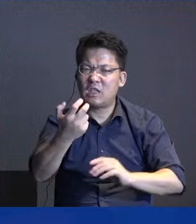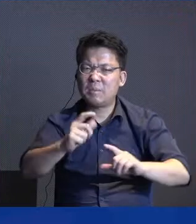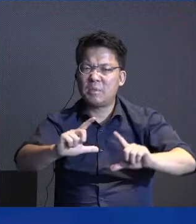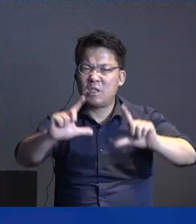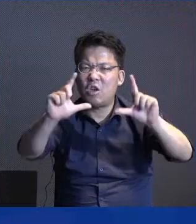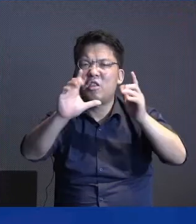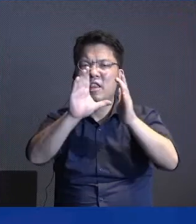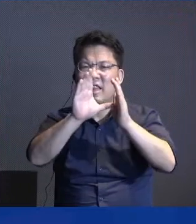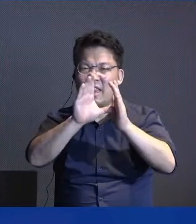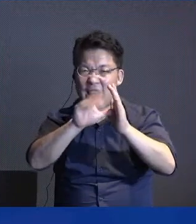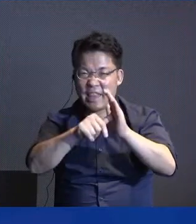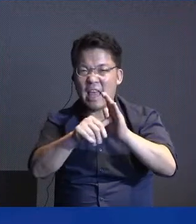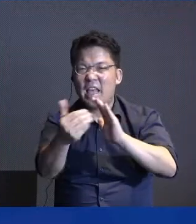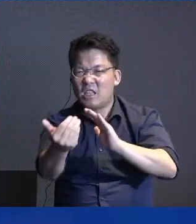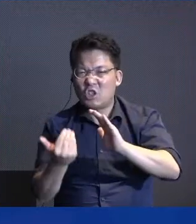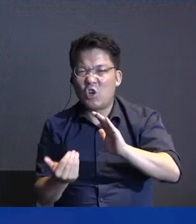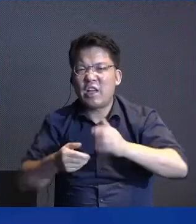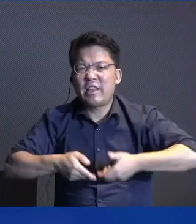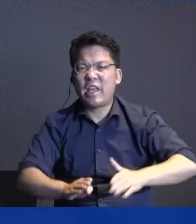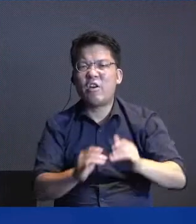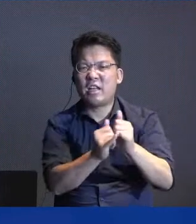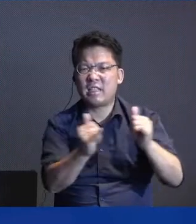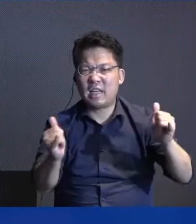about this trend.